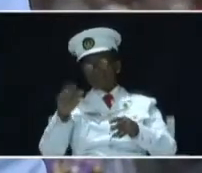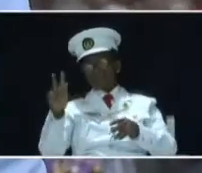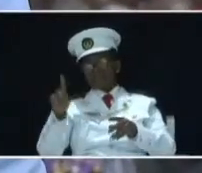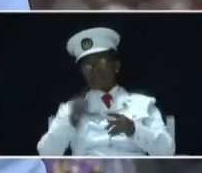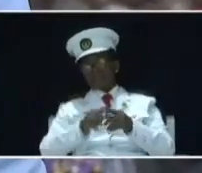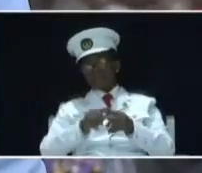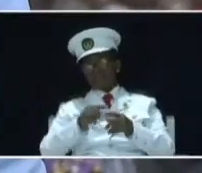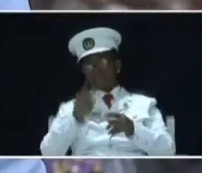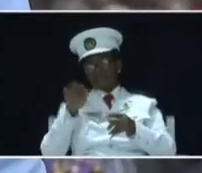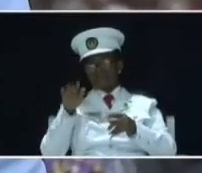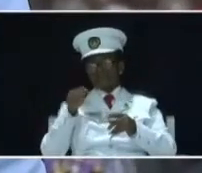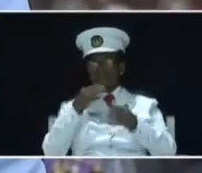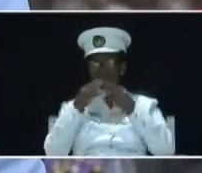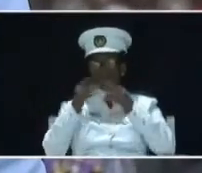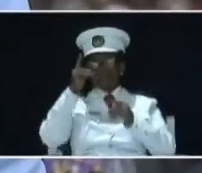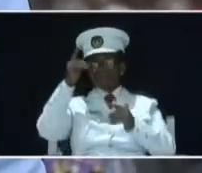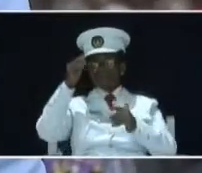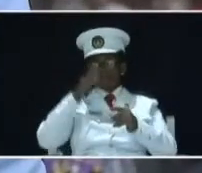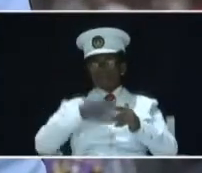thank you, my Father.